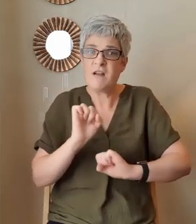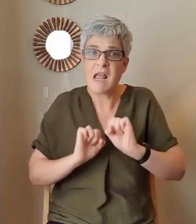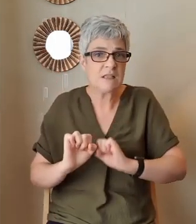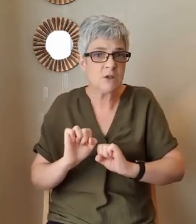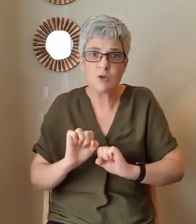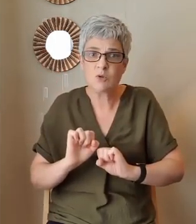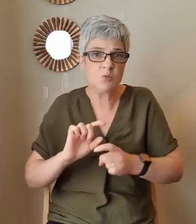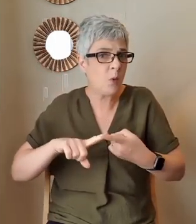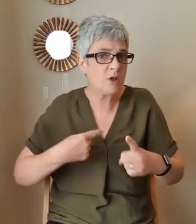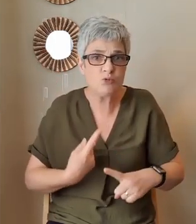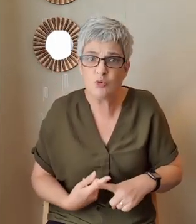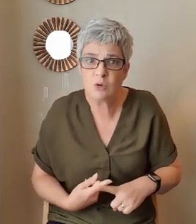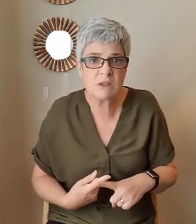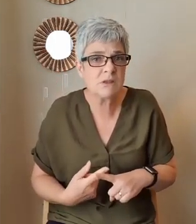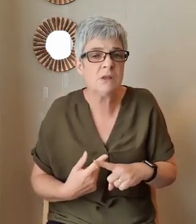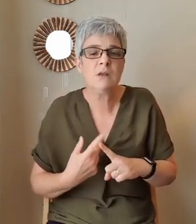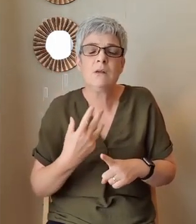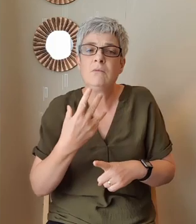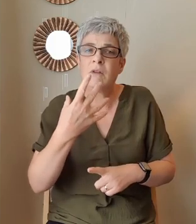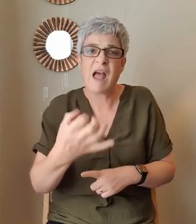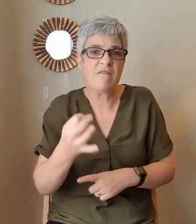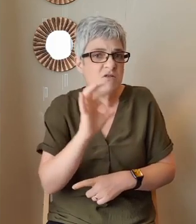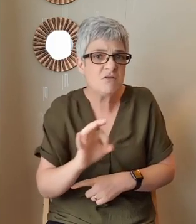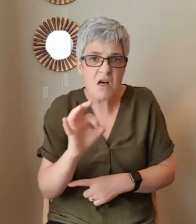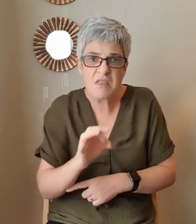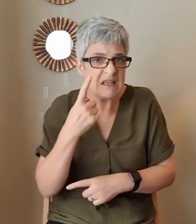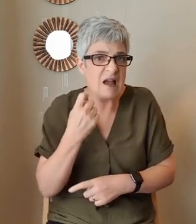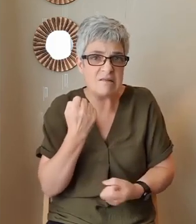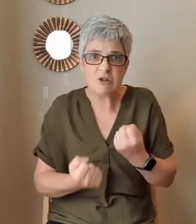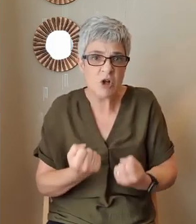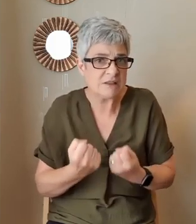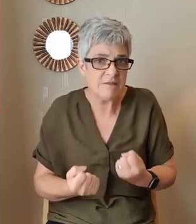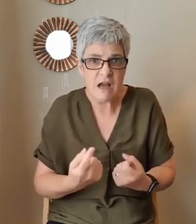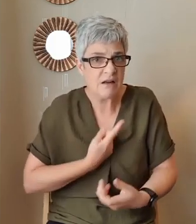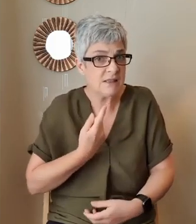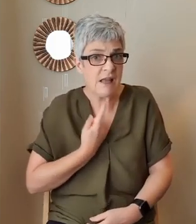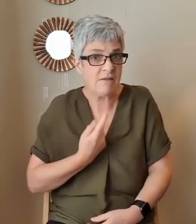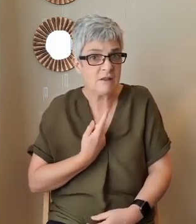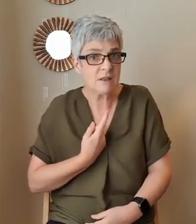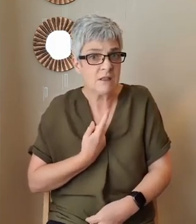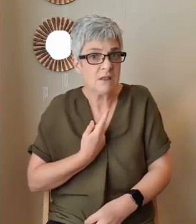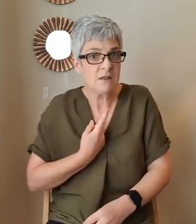excuses, that we have nothing to say to justify ourselves, then we are lost.